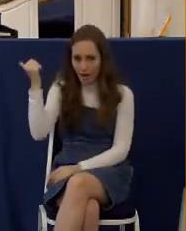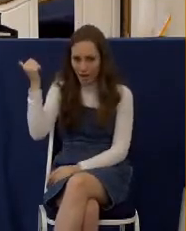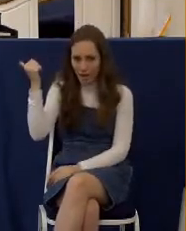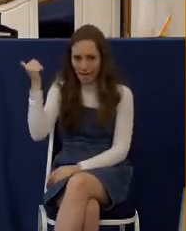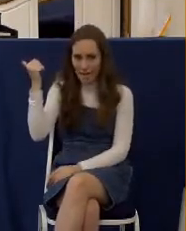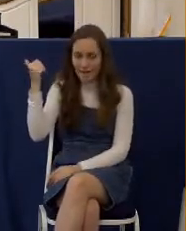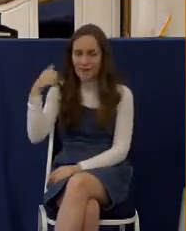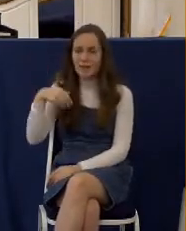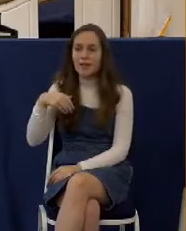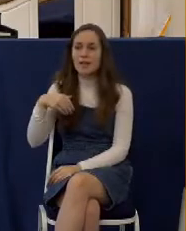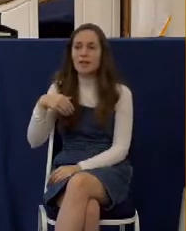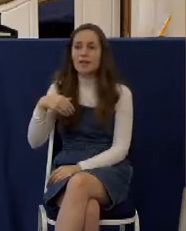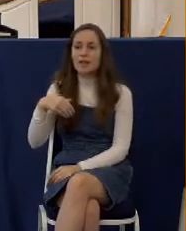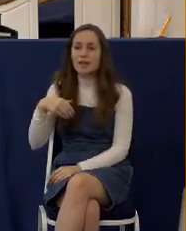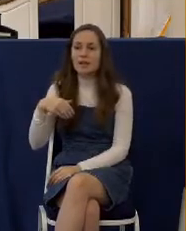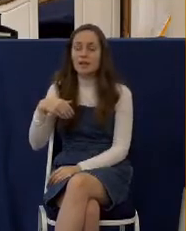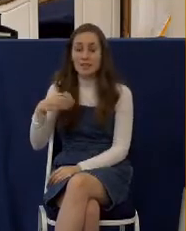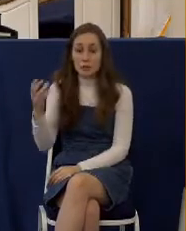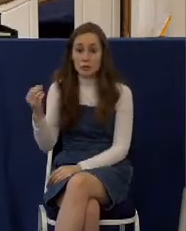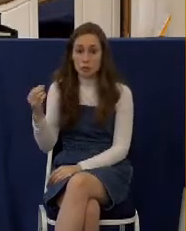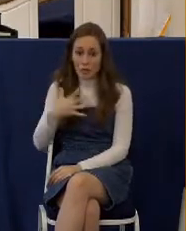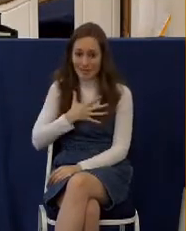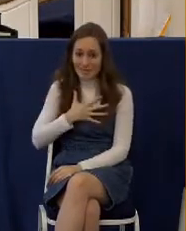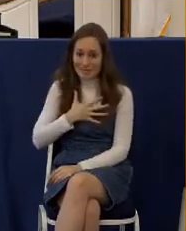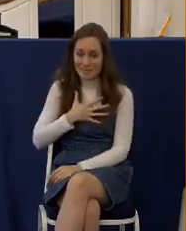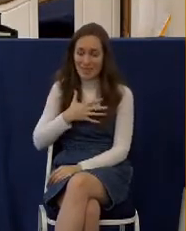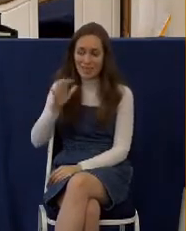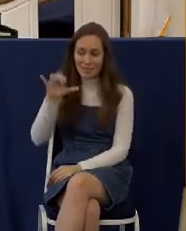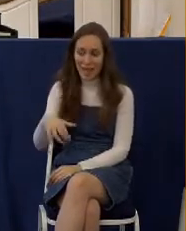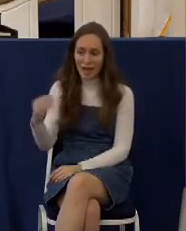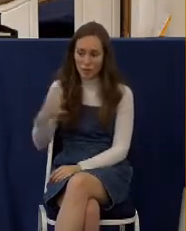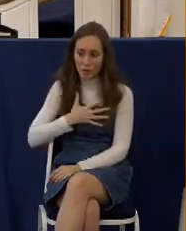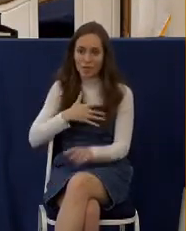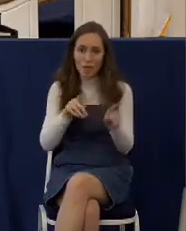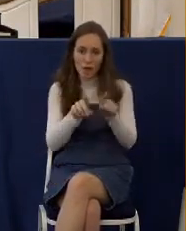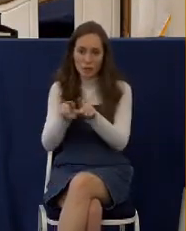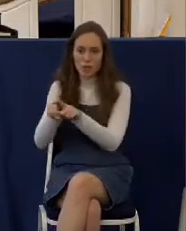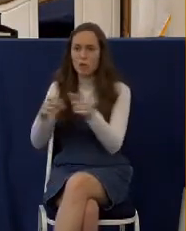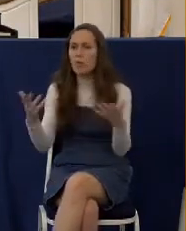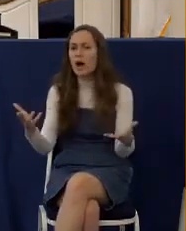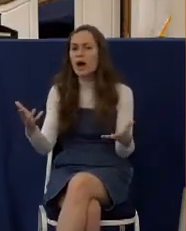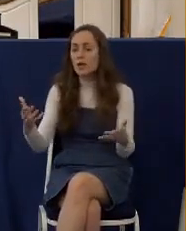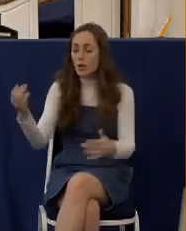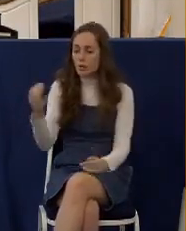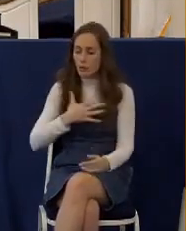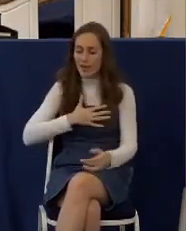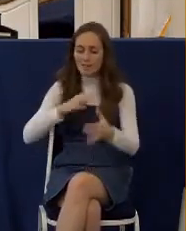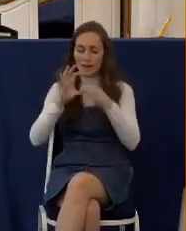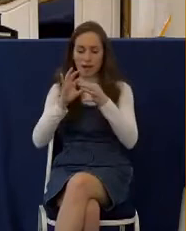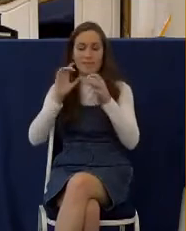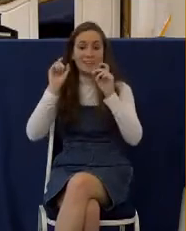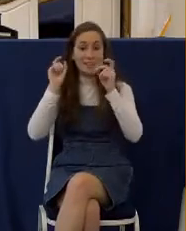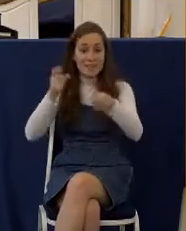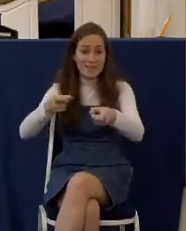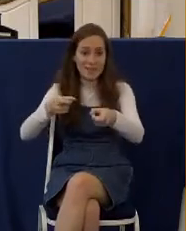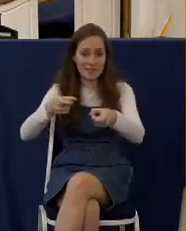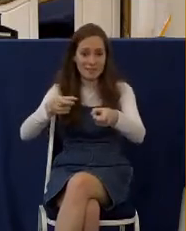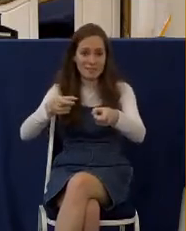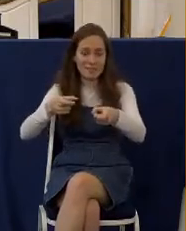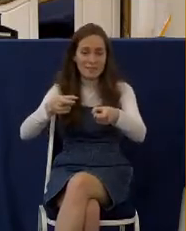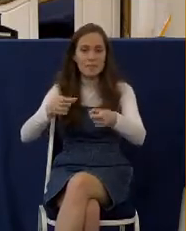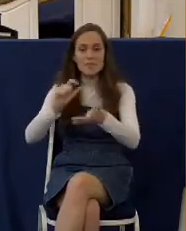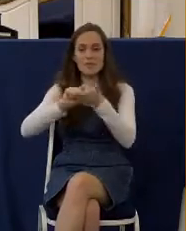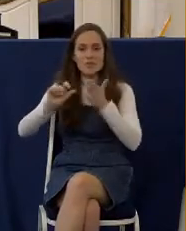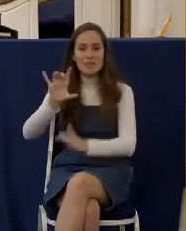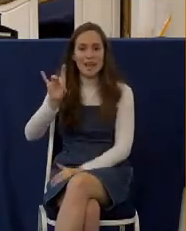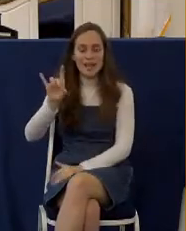this grace. I want you to abound in this grace also, what? The grace of giving. In verse 8, he